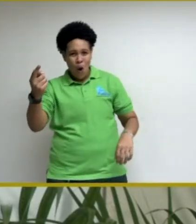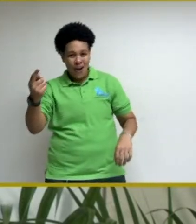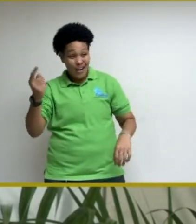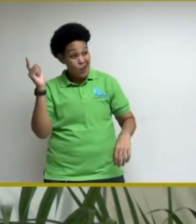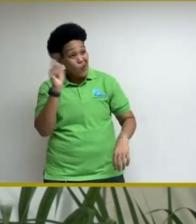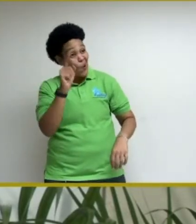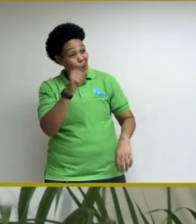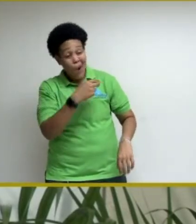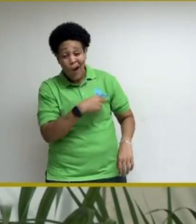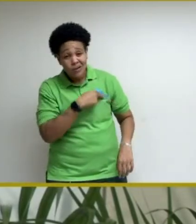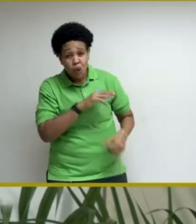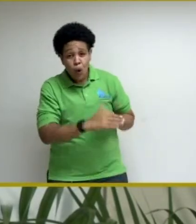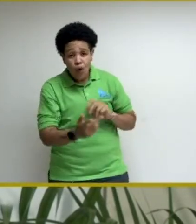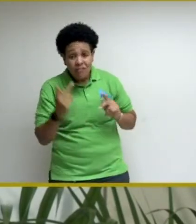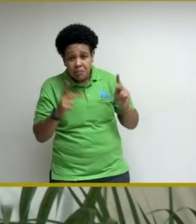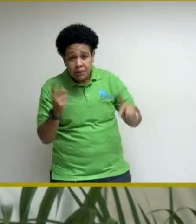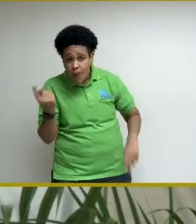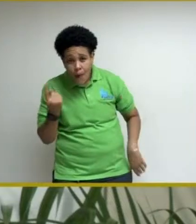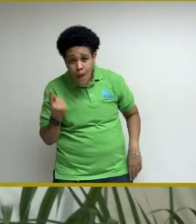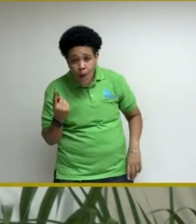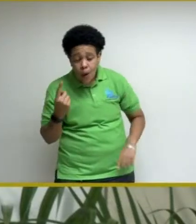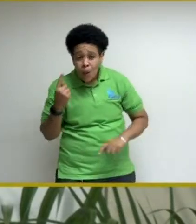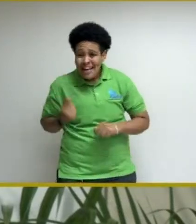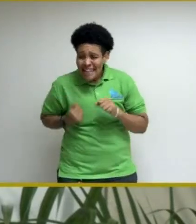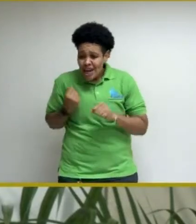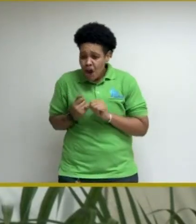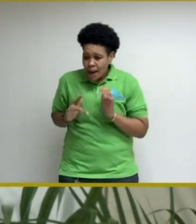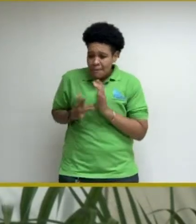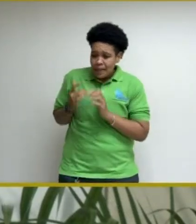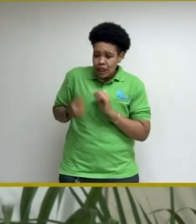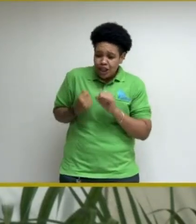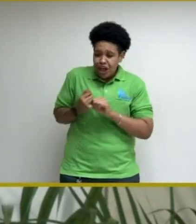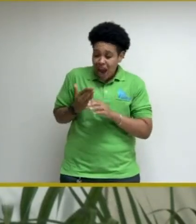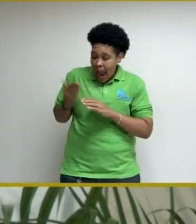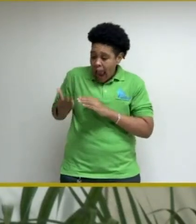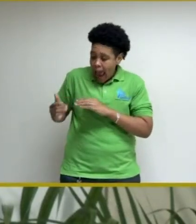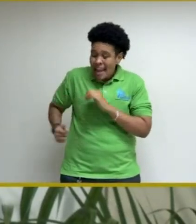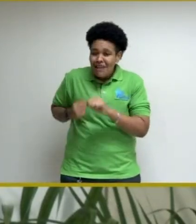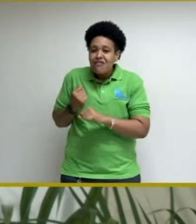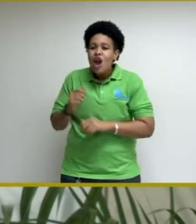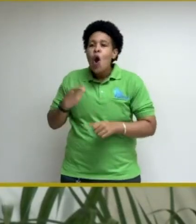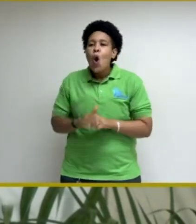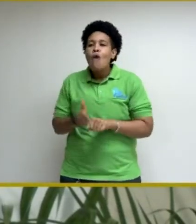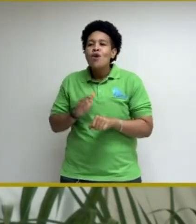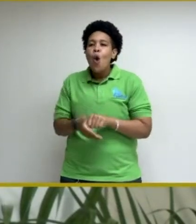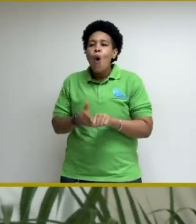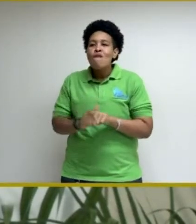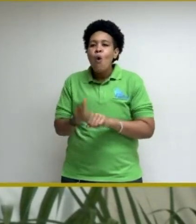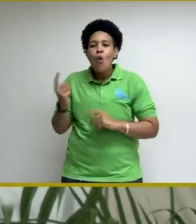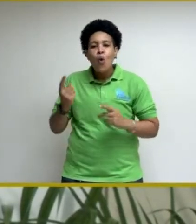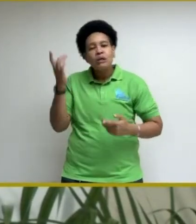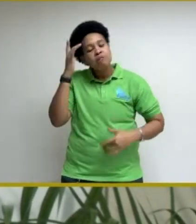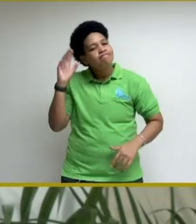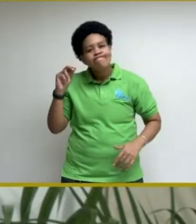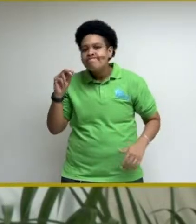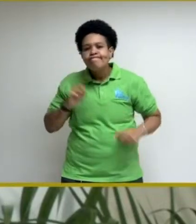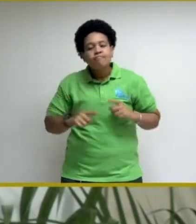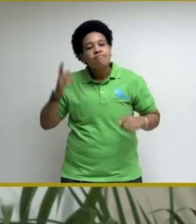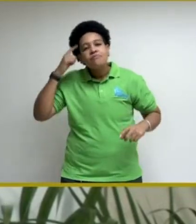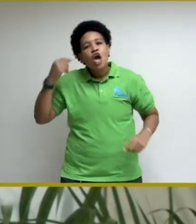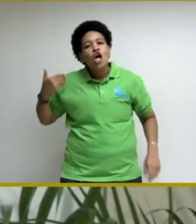dealing with as the middle of the year and the end of the year approaches, because